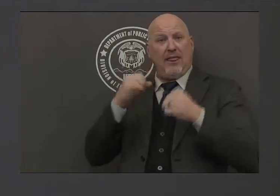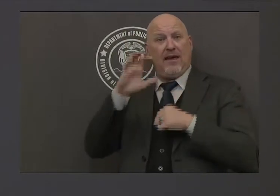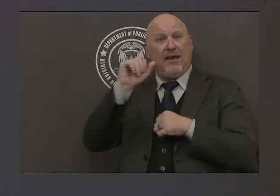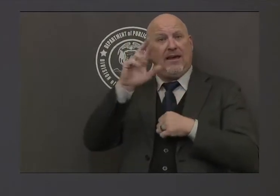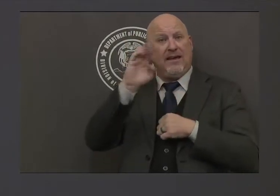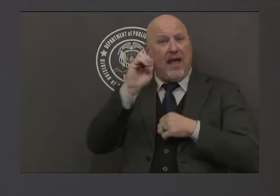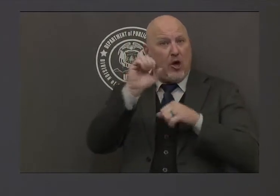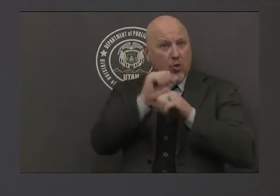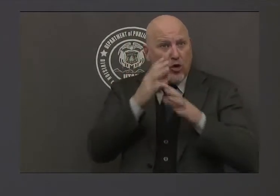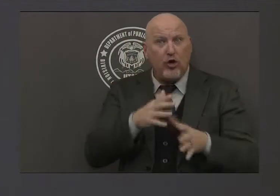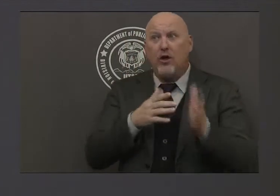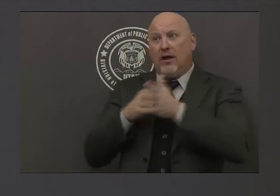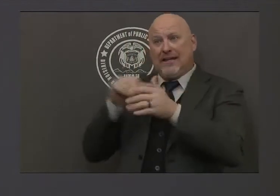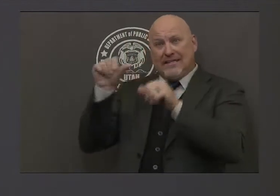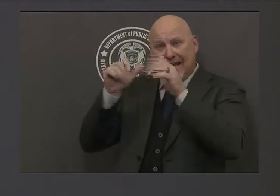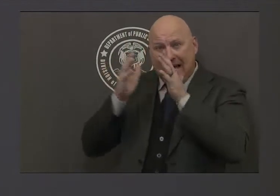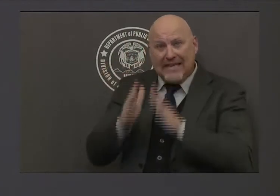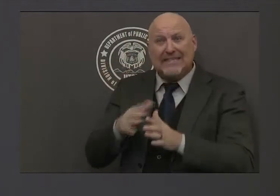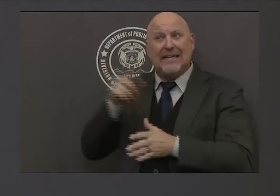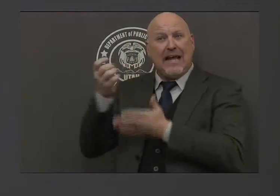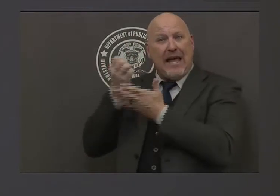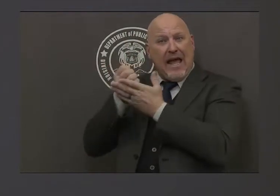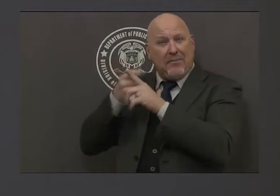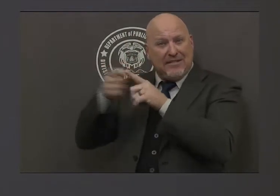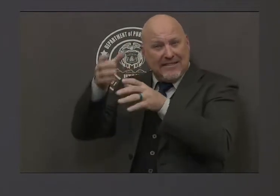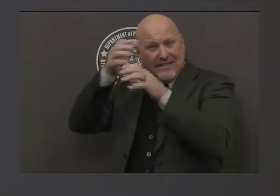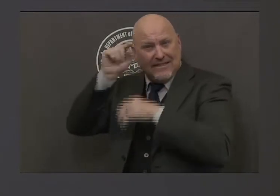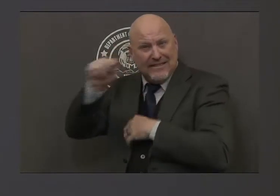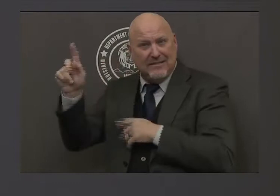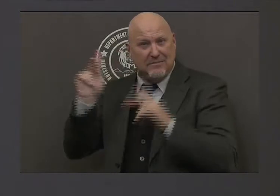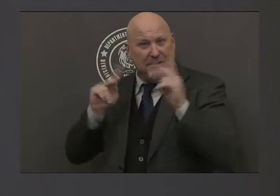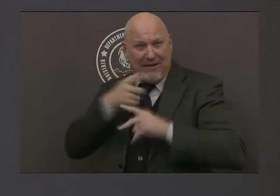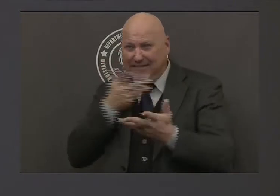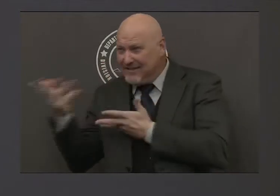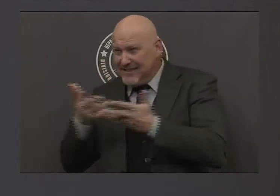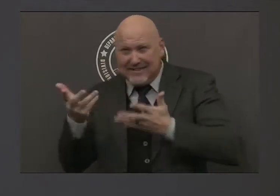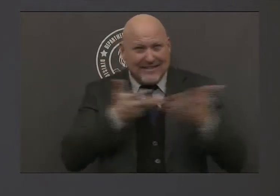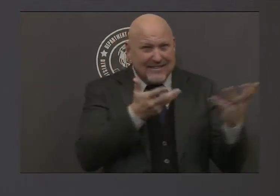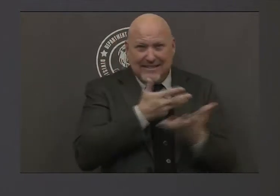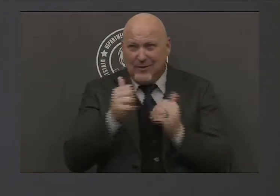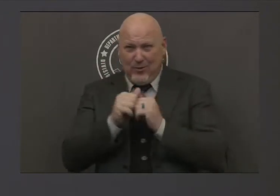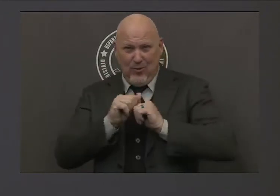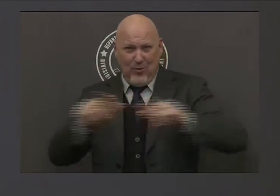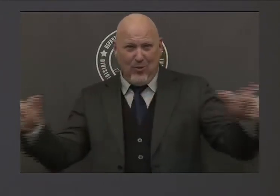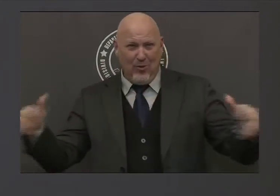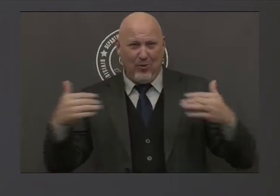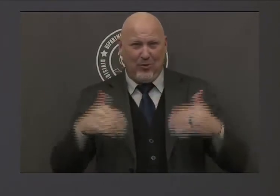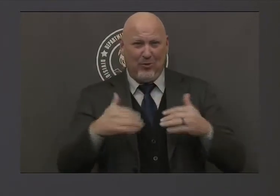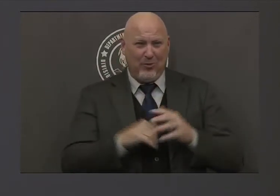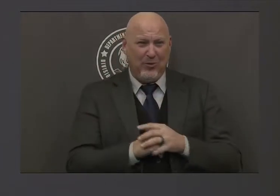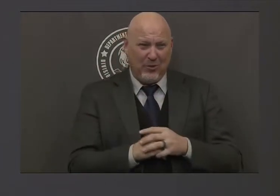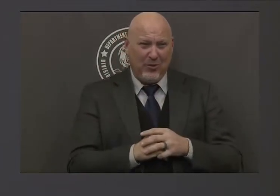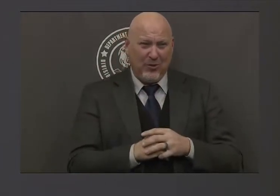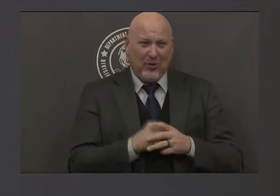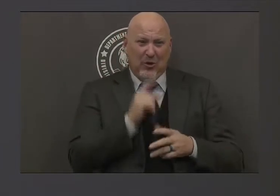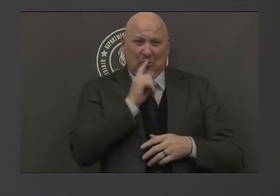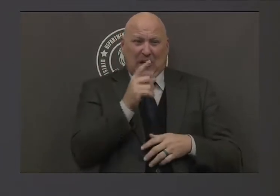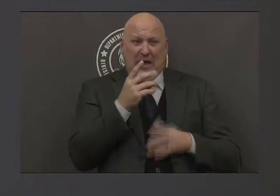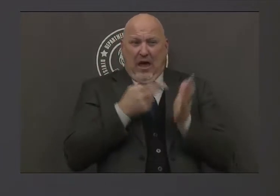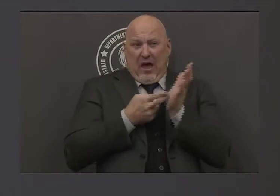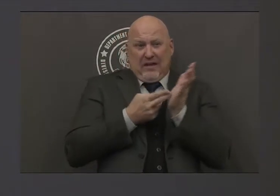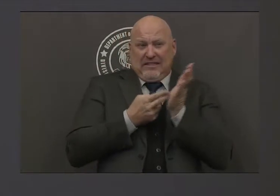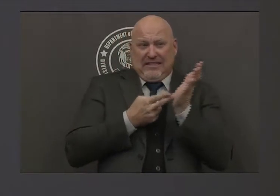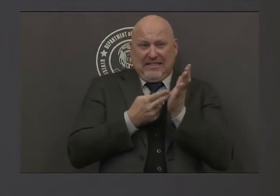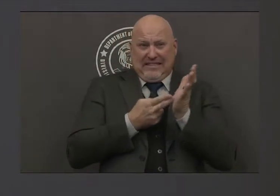a very, very difficult position, one that no governor in the state has been placed in for over 100 years. And I certainly